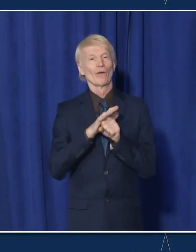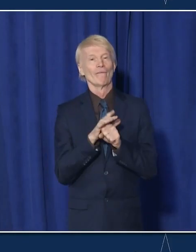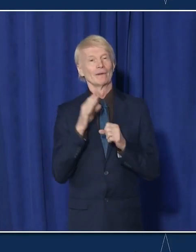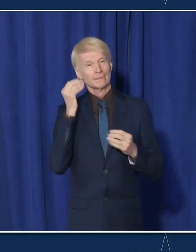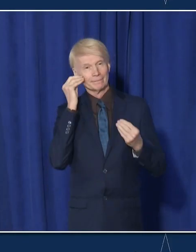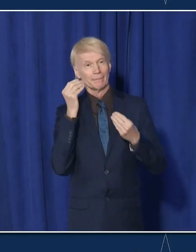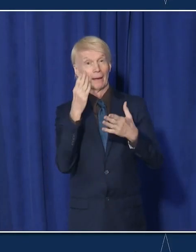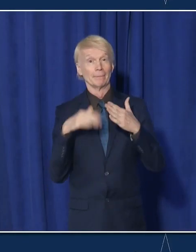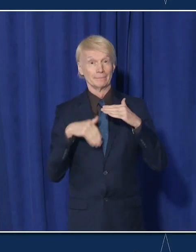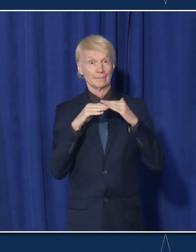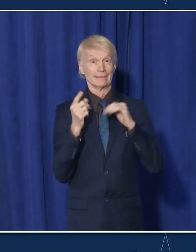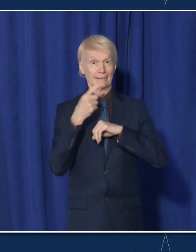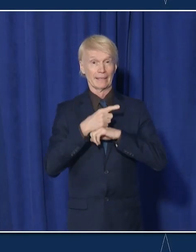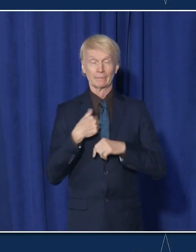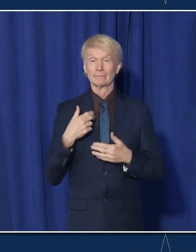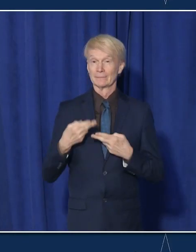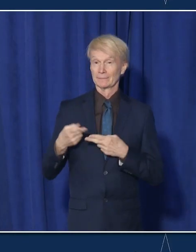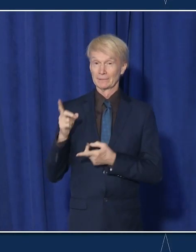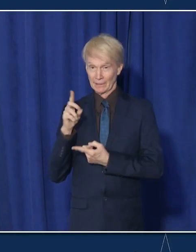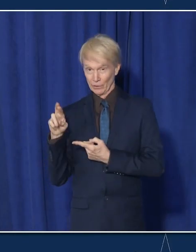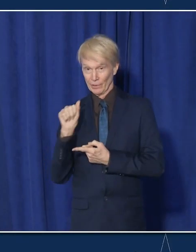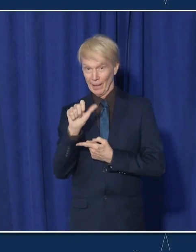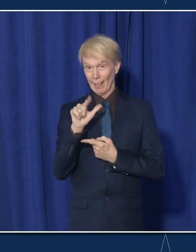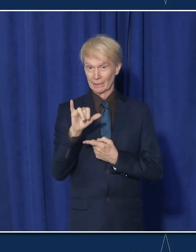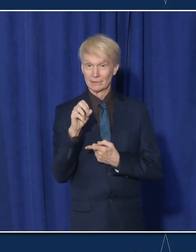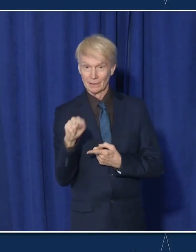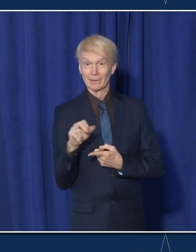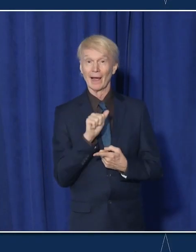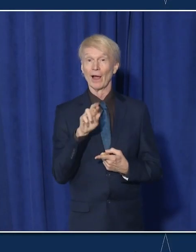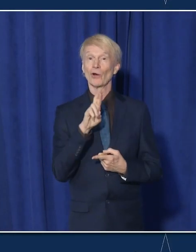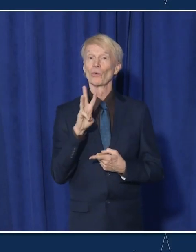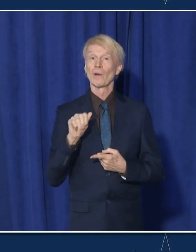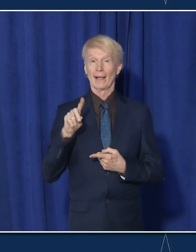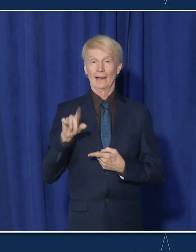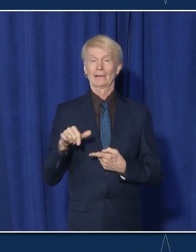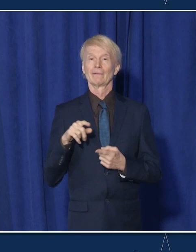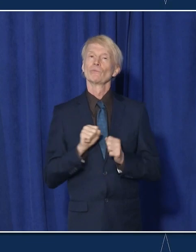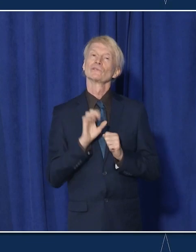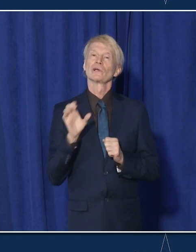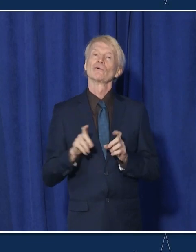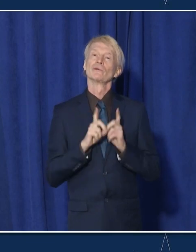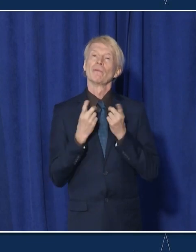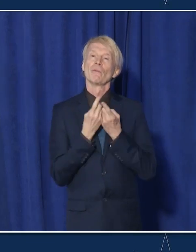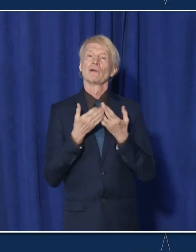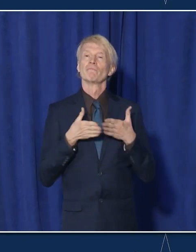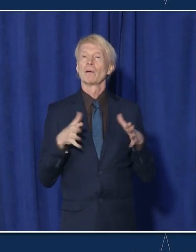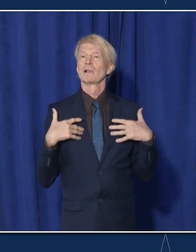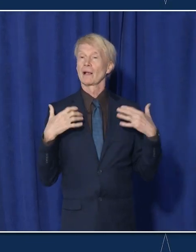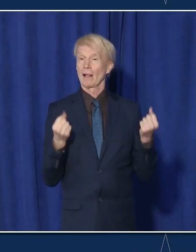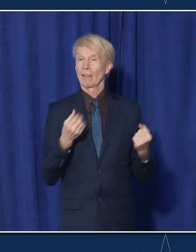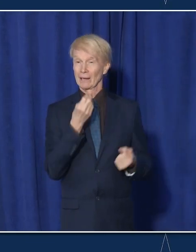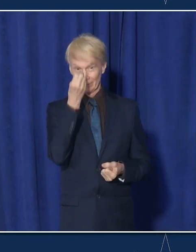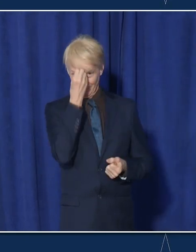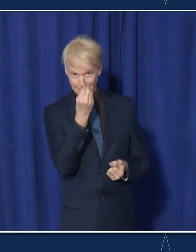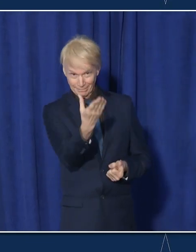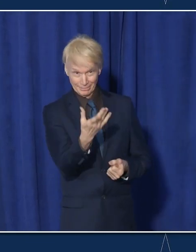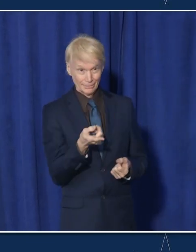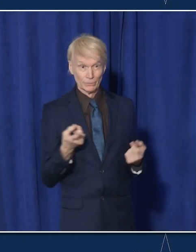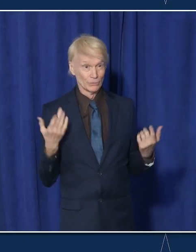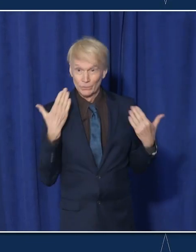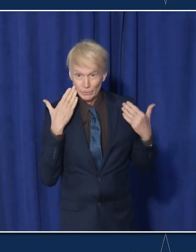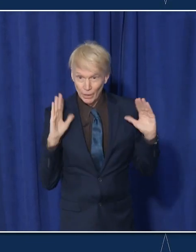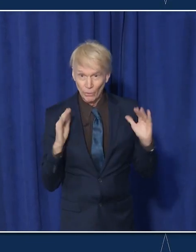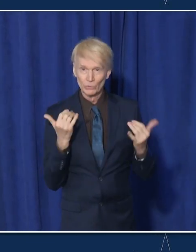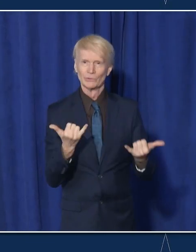I am Dr. Allison Arwady, Commissioner at the Chicago Department of Public Health. And today, if you did not know, is